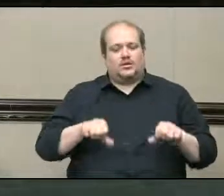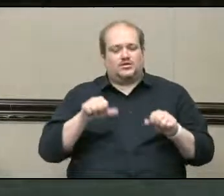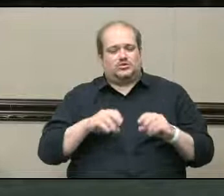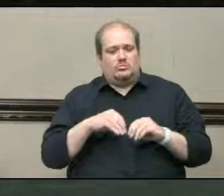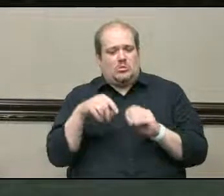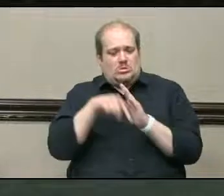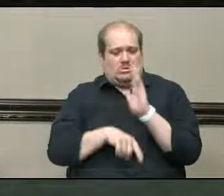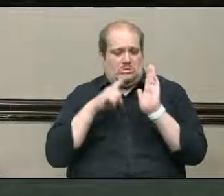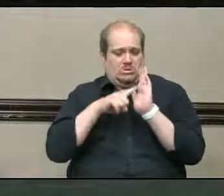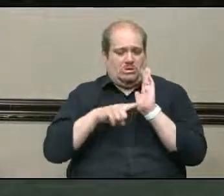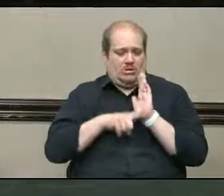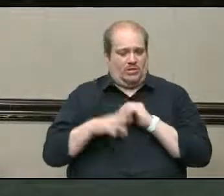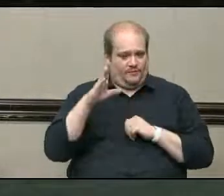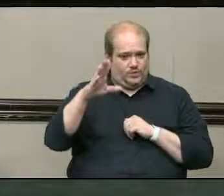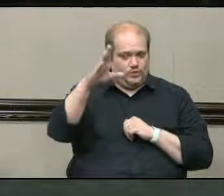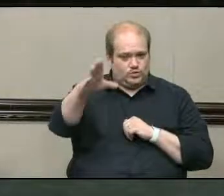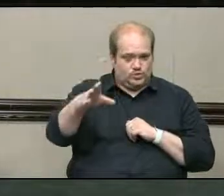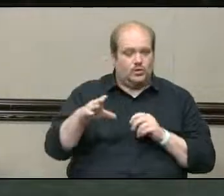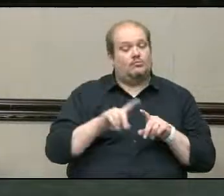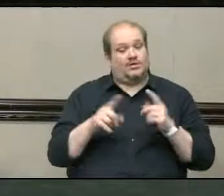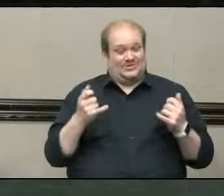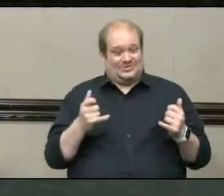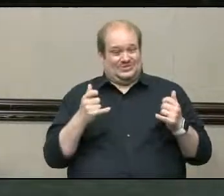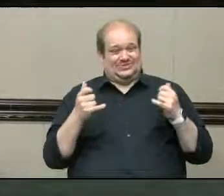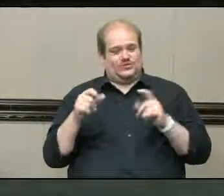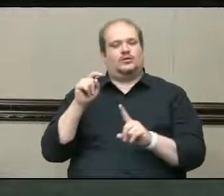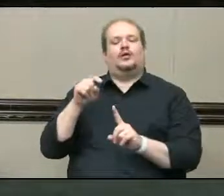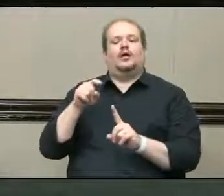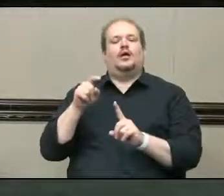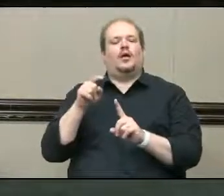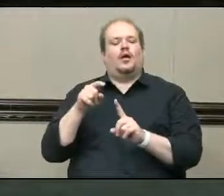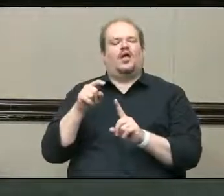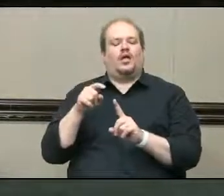in more detail in the future. But right now,